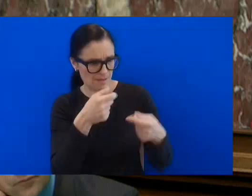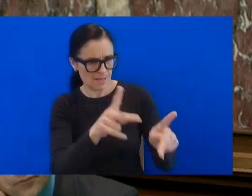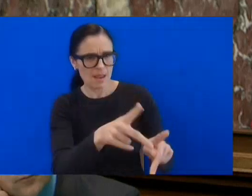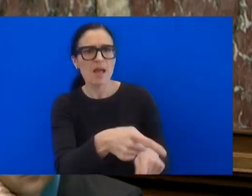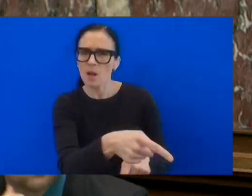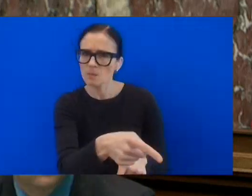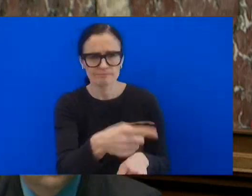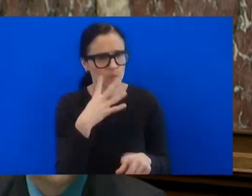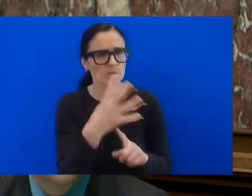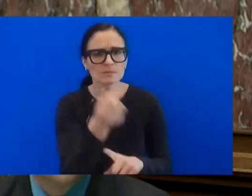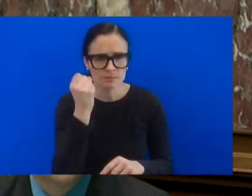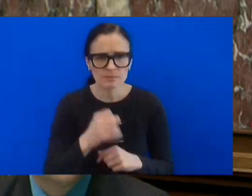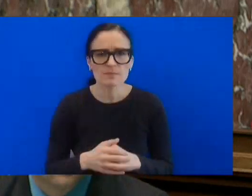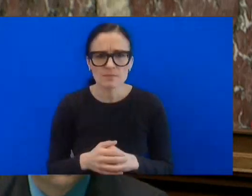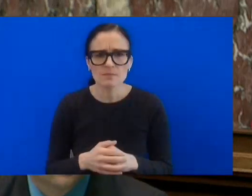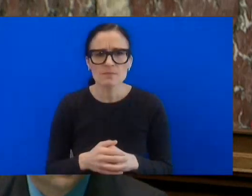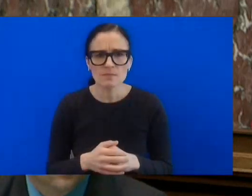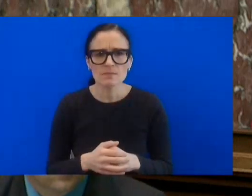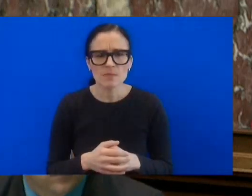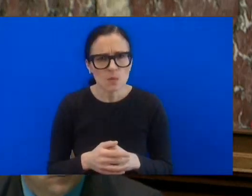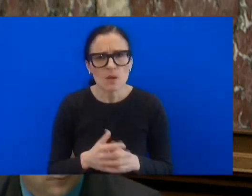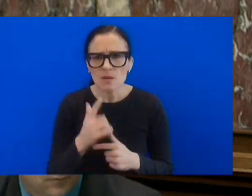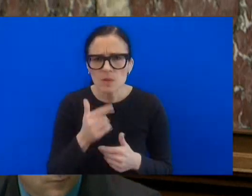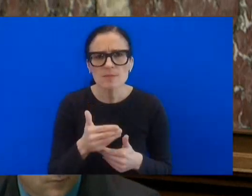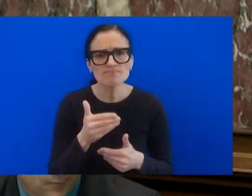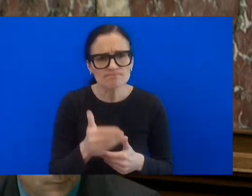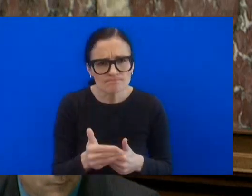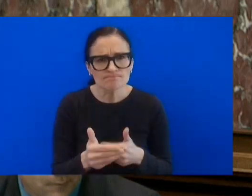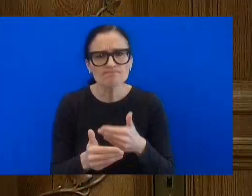punish those who profit from it.